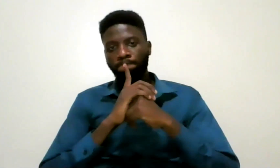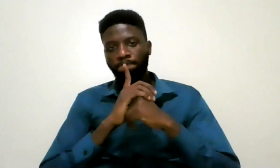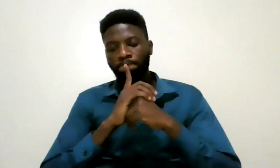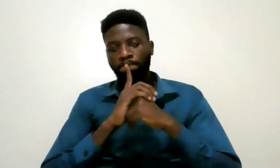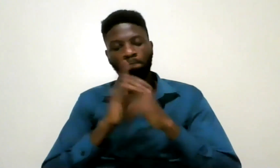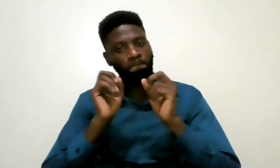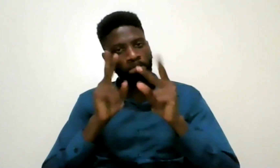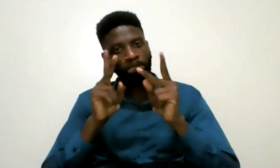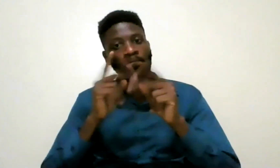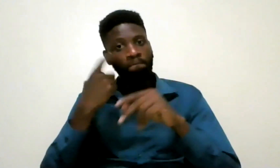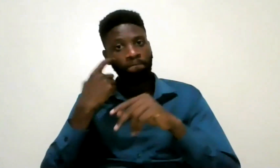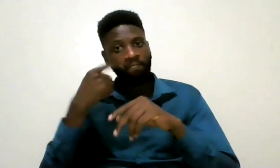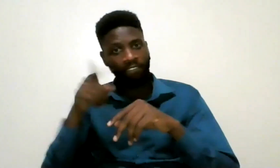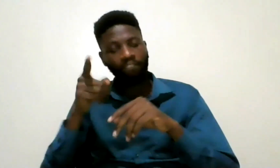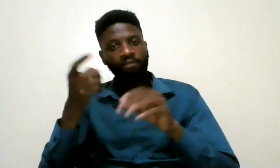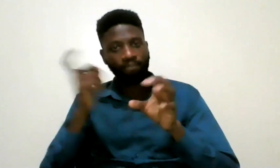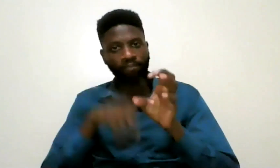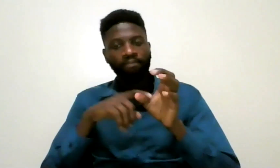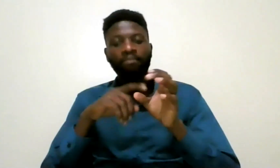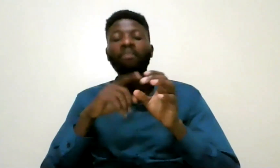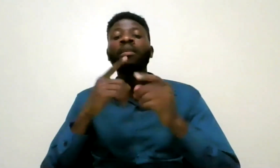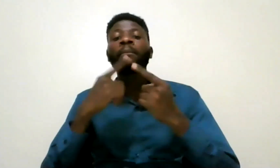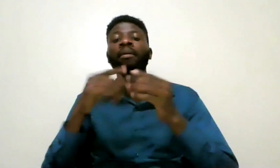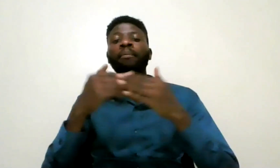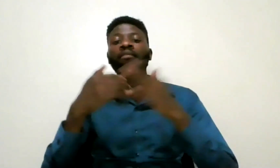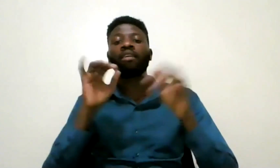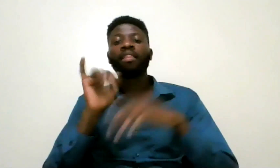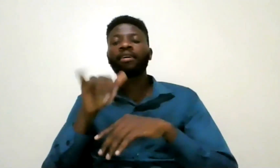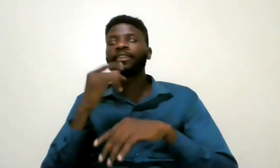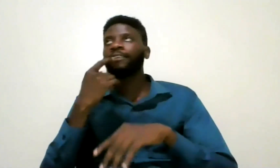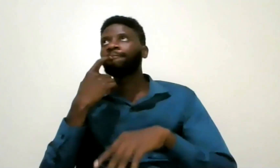I see she's getting back, but before that,